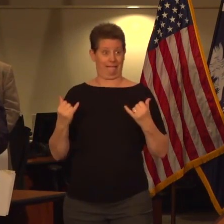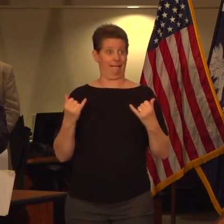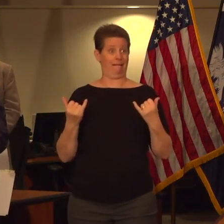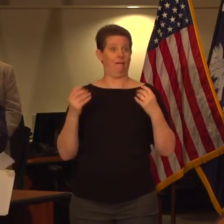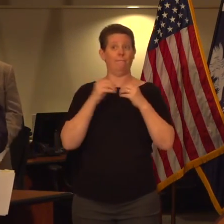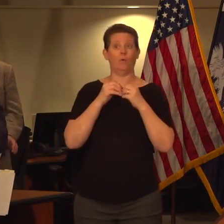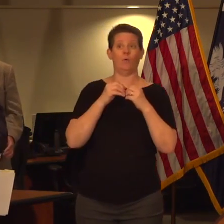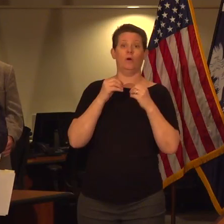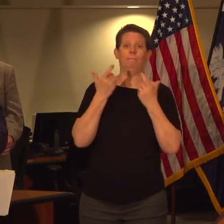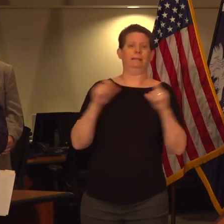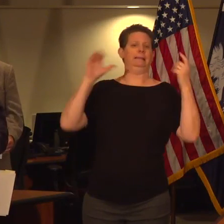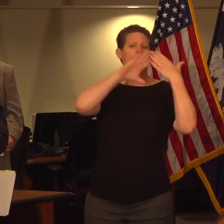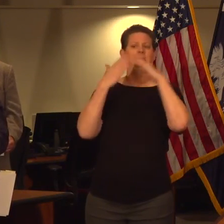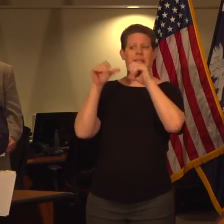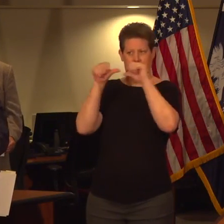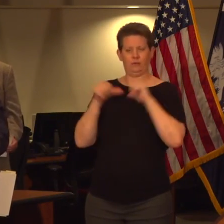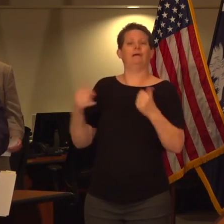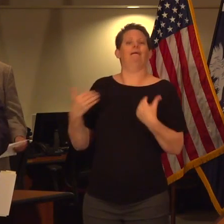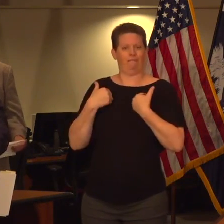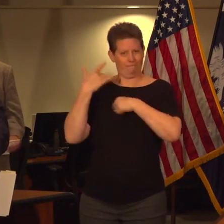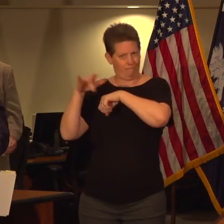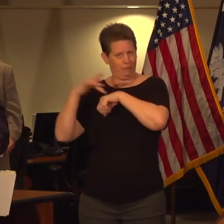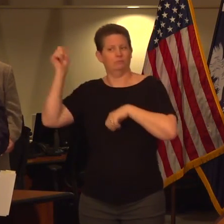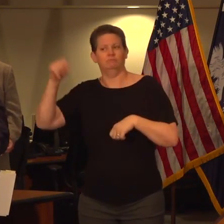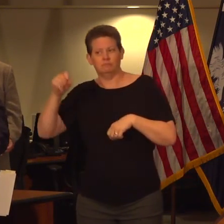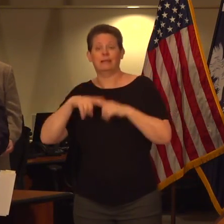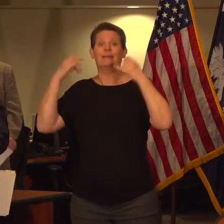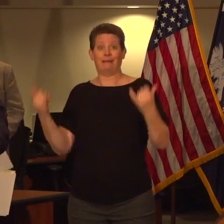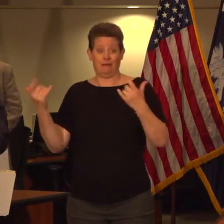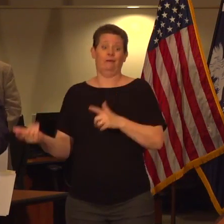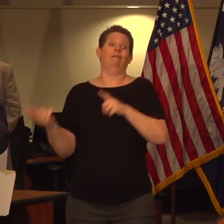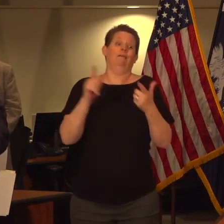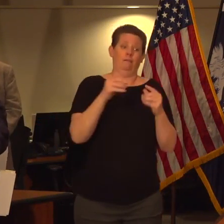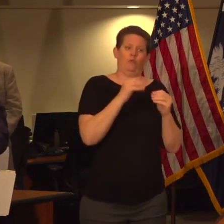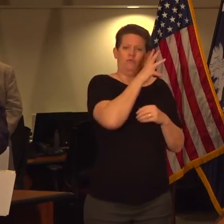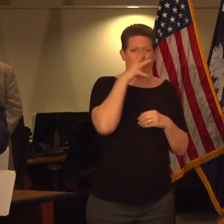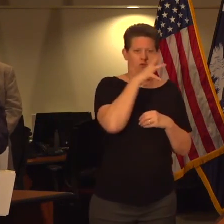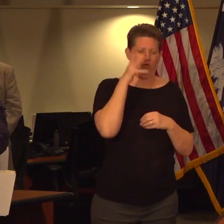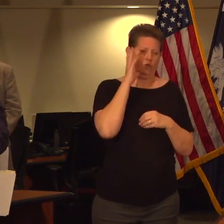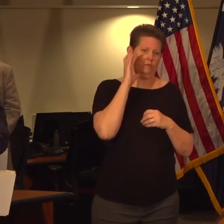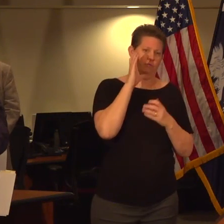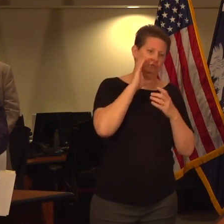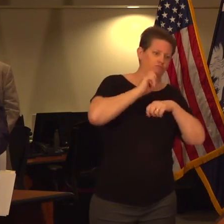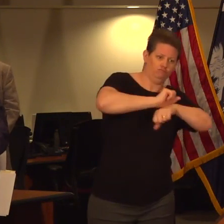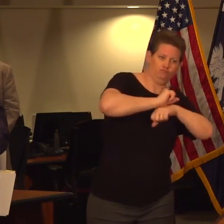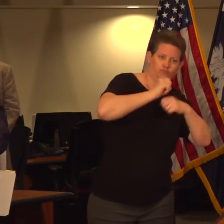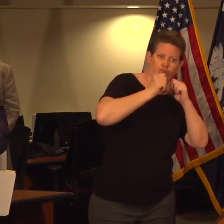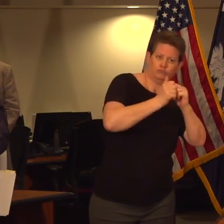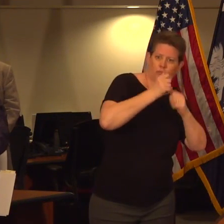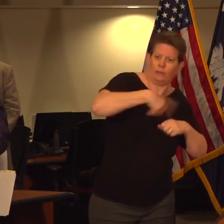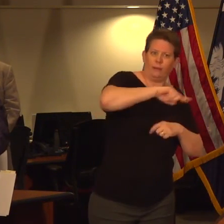more metropolitan areas, and we're going to work more with our rural providers, and we're actually exploring other